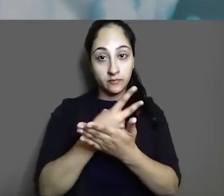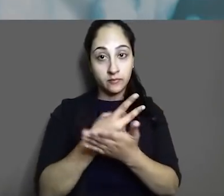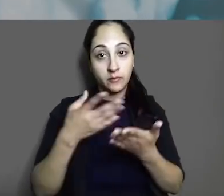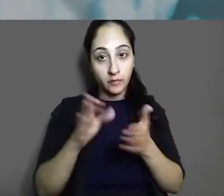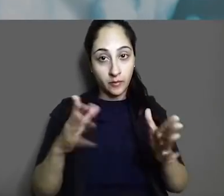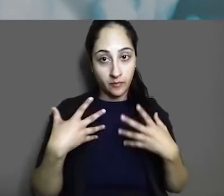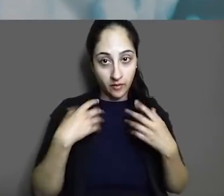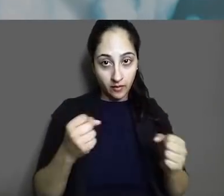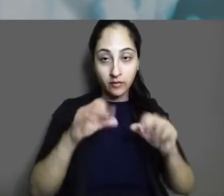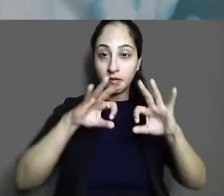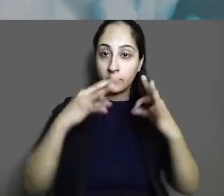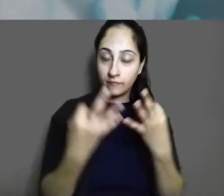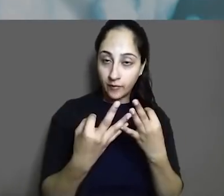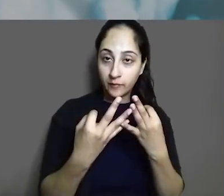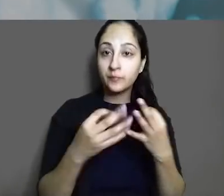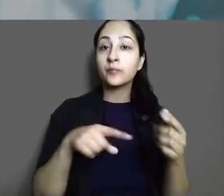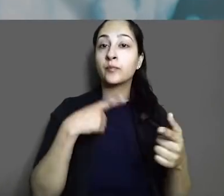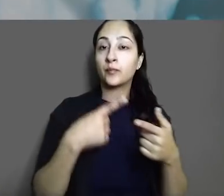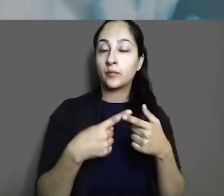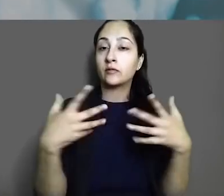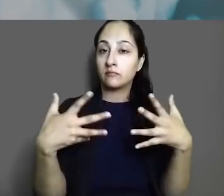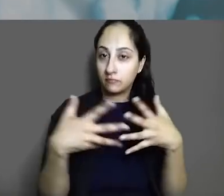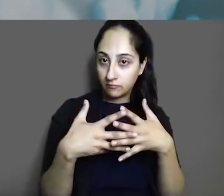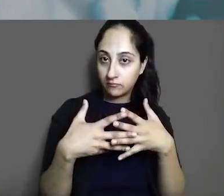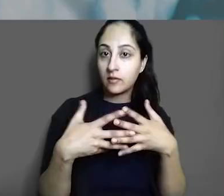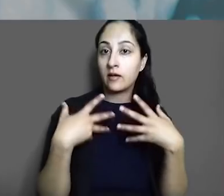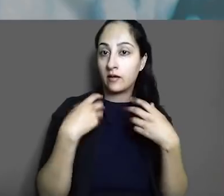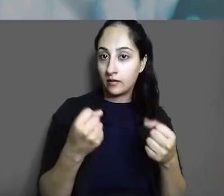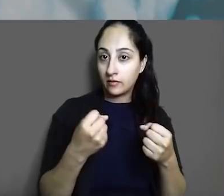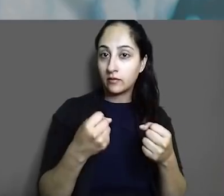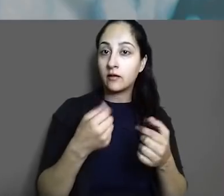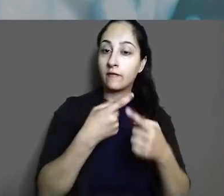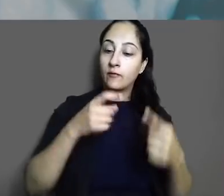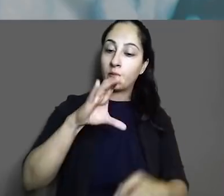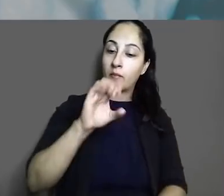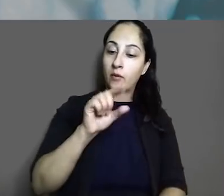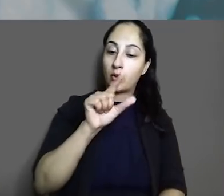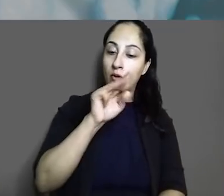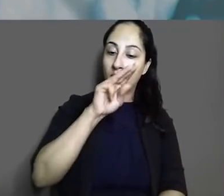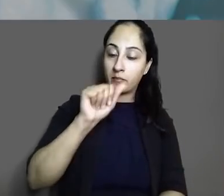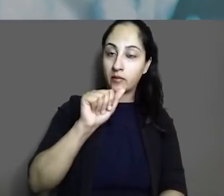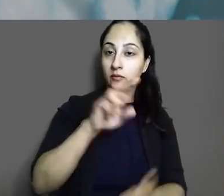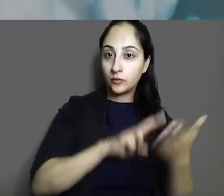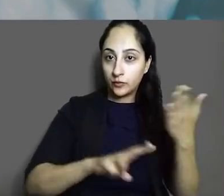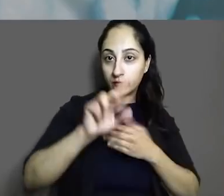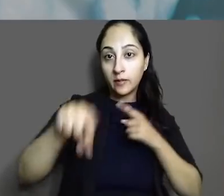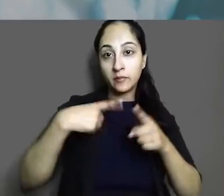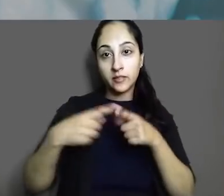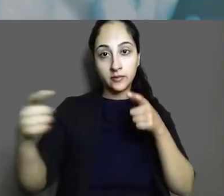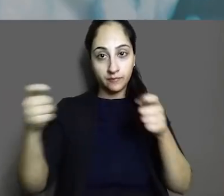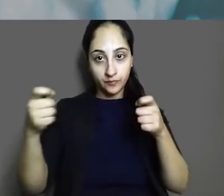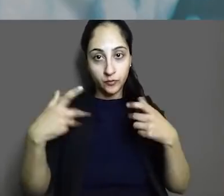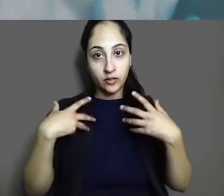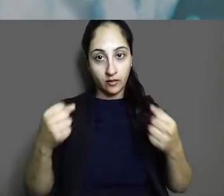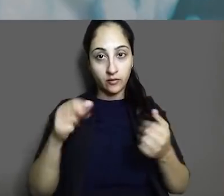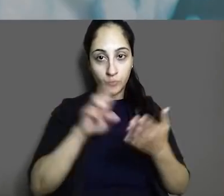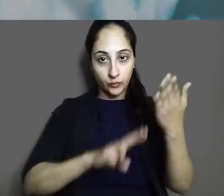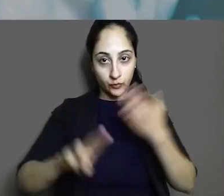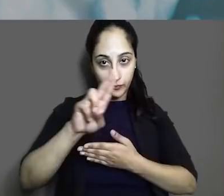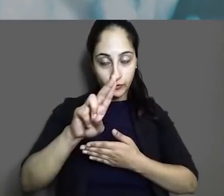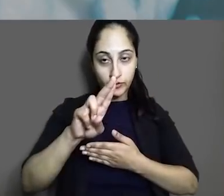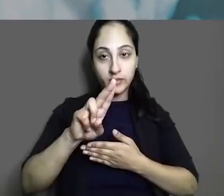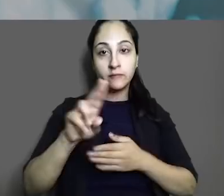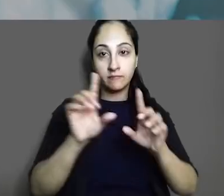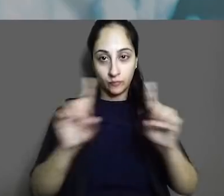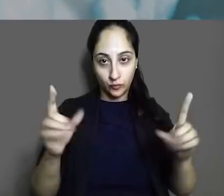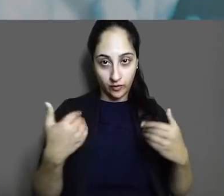has a Master's of Public Health in Family and Reproductive Health from Columbia University and a Master's in Management Health Leadership